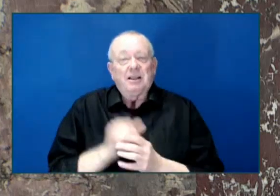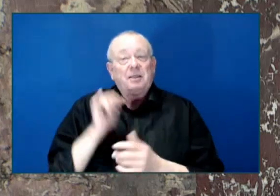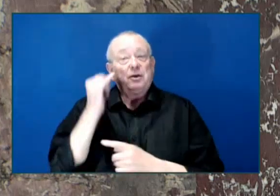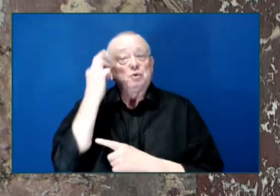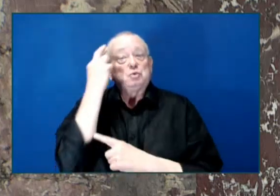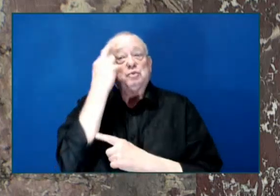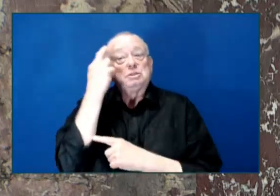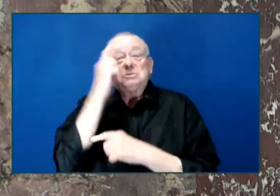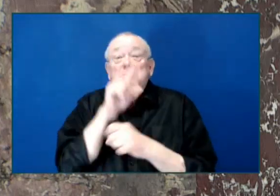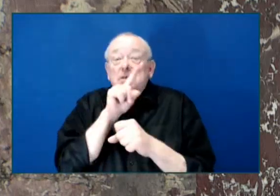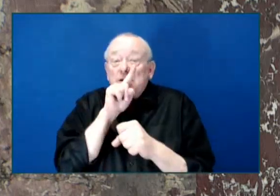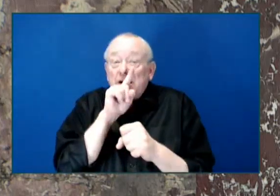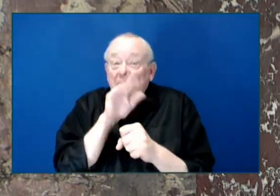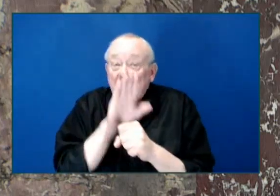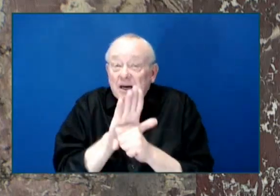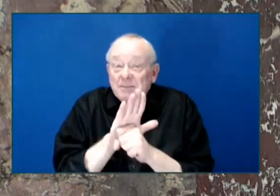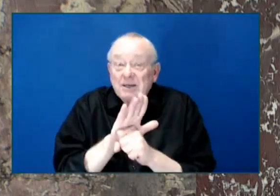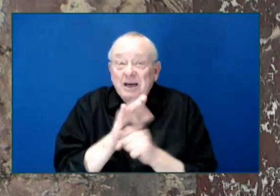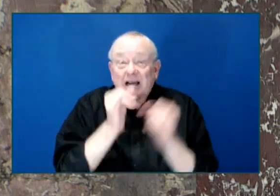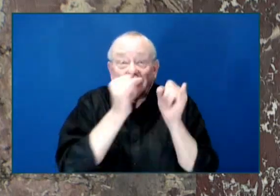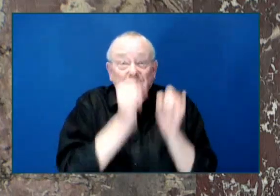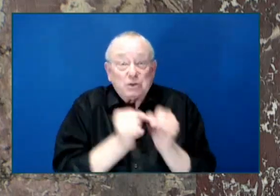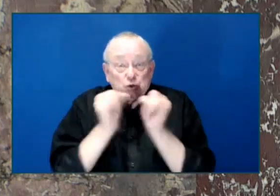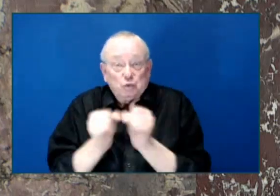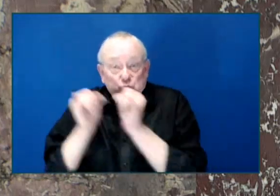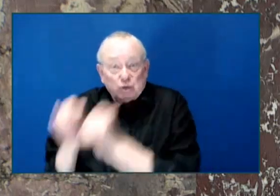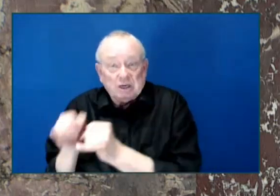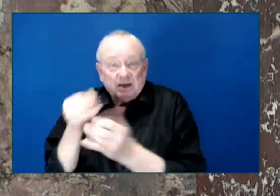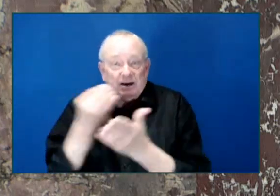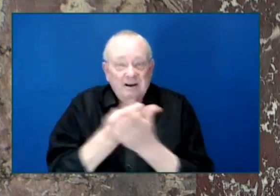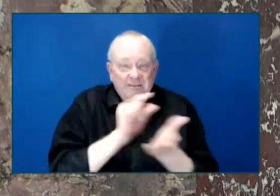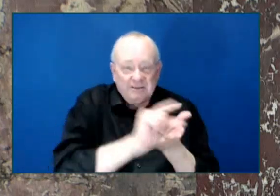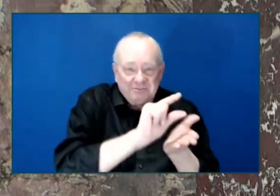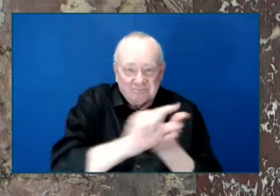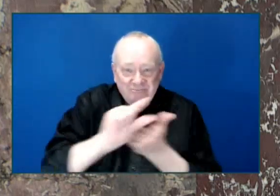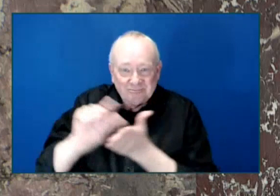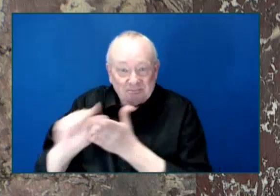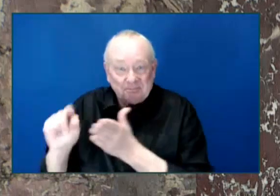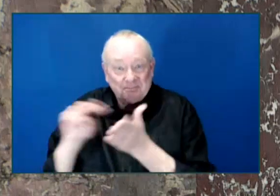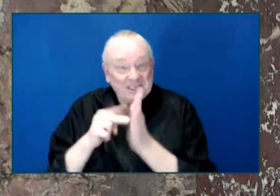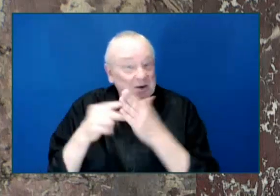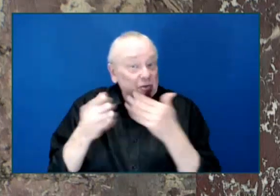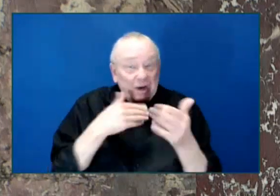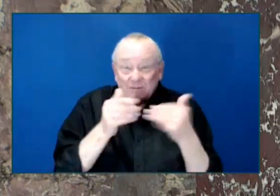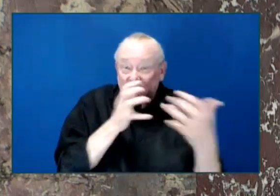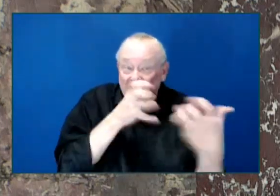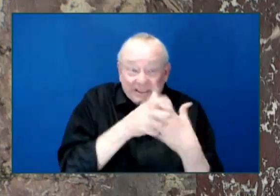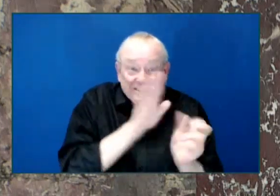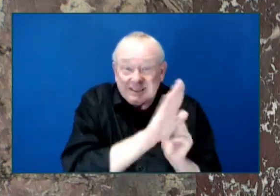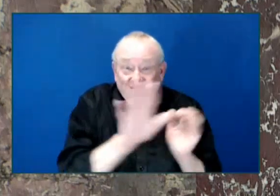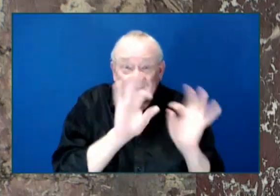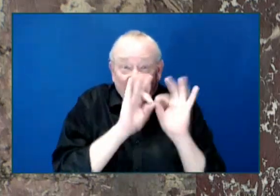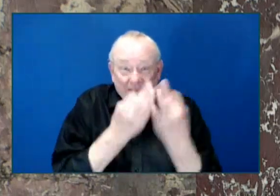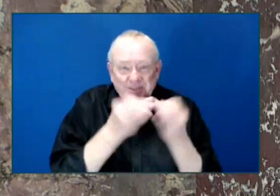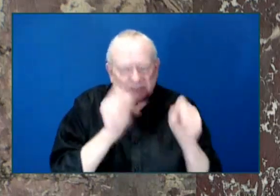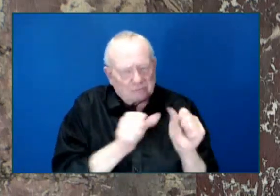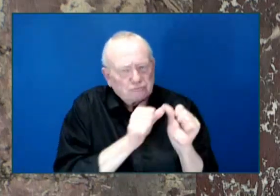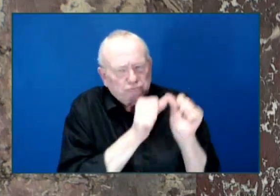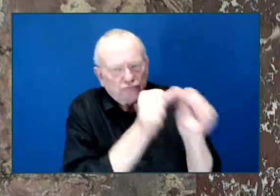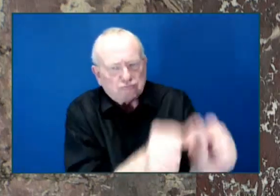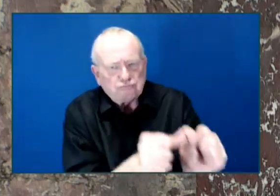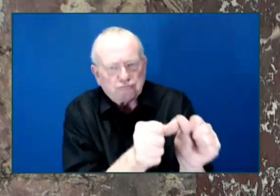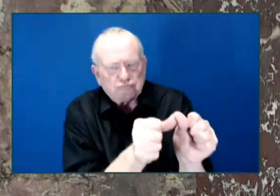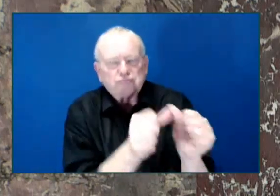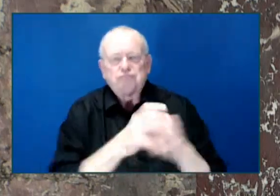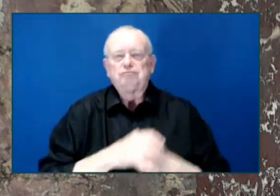they will be able to continue with the care arrangements that they've put in place that are working for their child. We also know there are a lot of kids that, for one